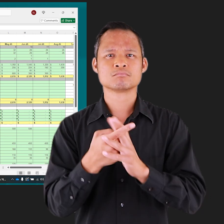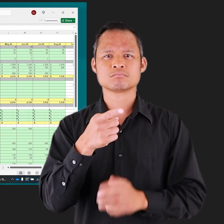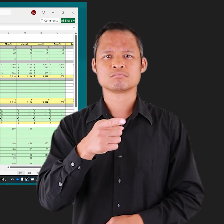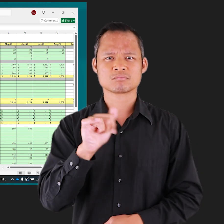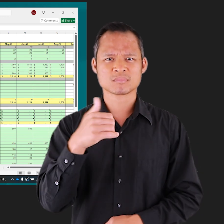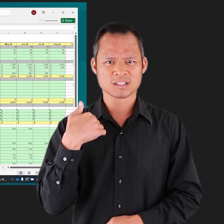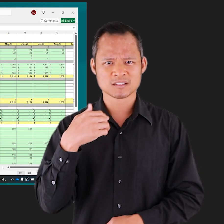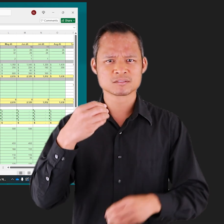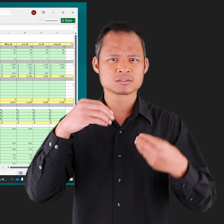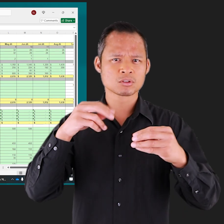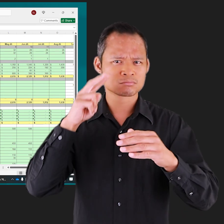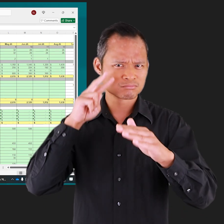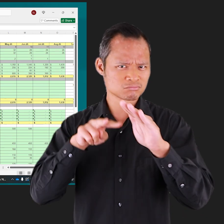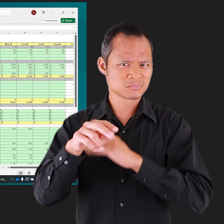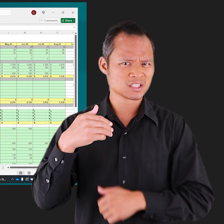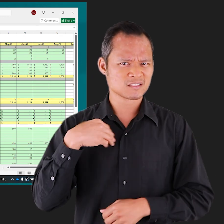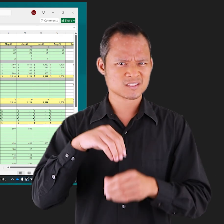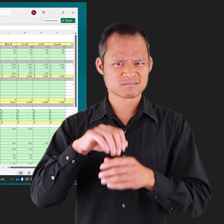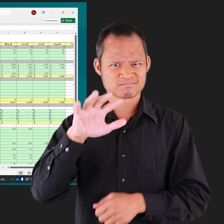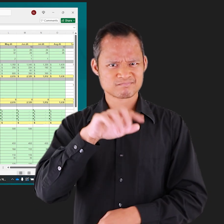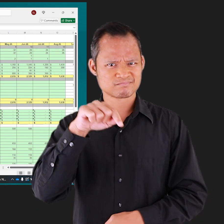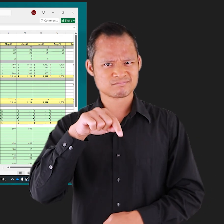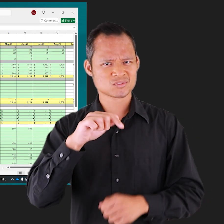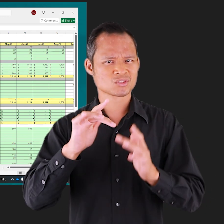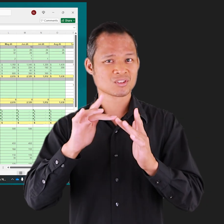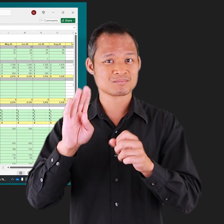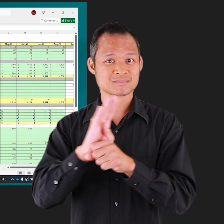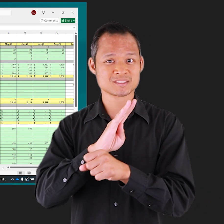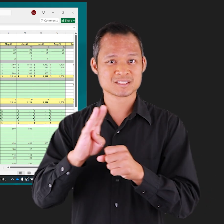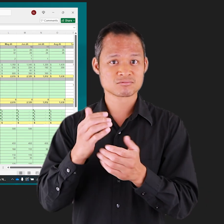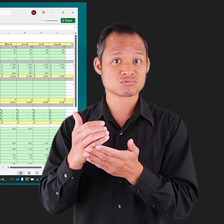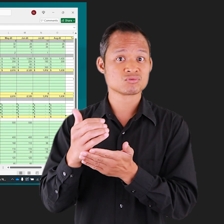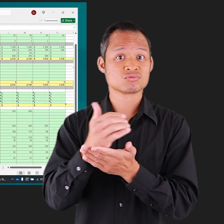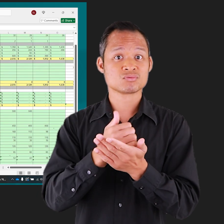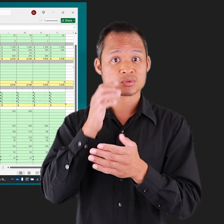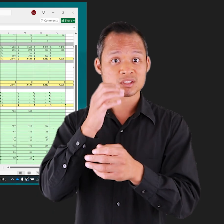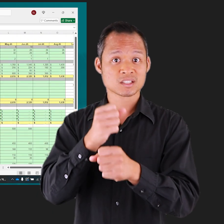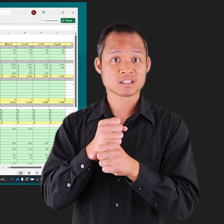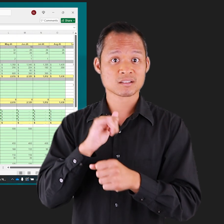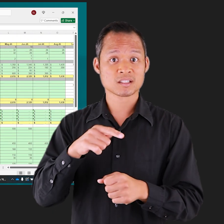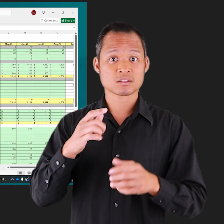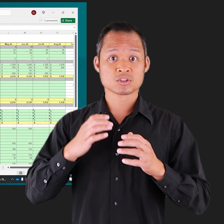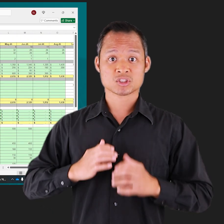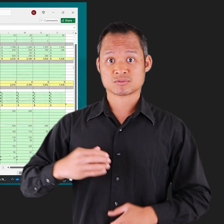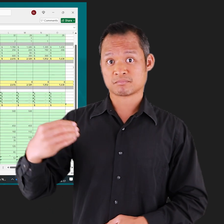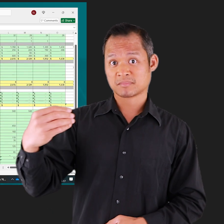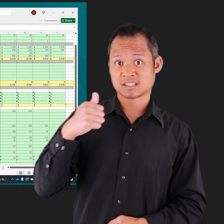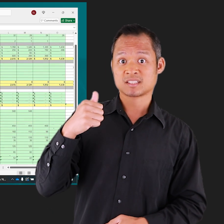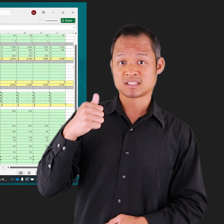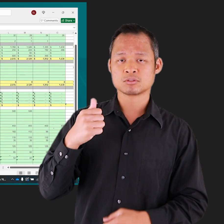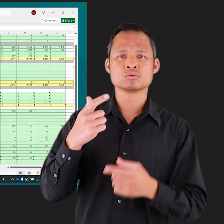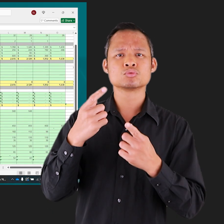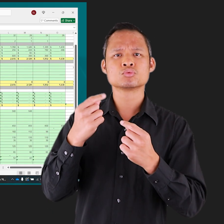automatically transferred. In addition to making sales assumptions, since this is an online business, you must include shipping, a revenue you